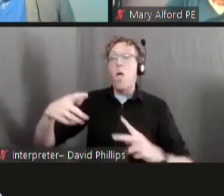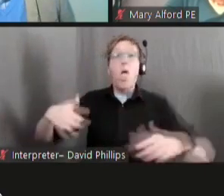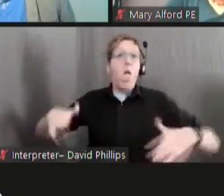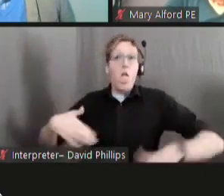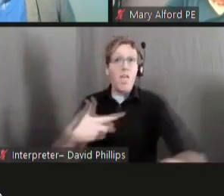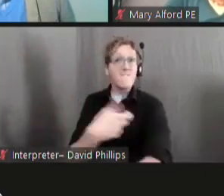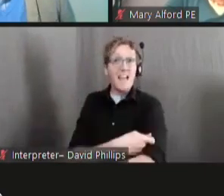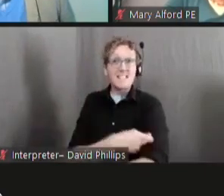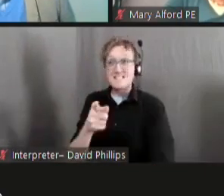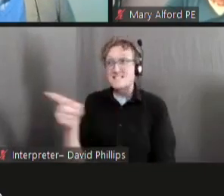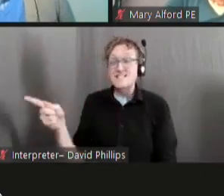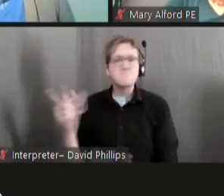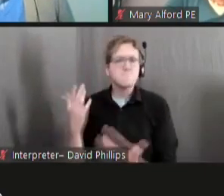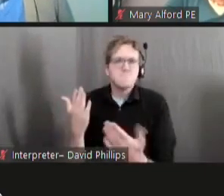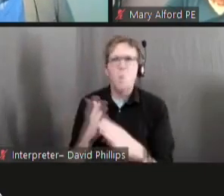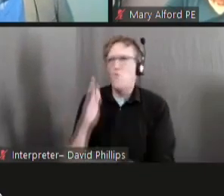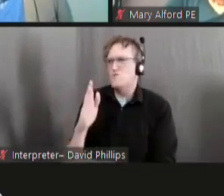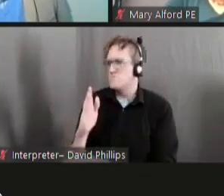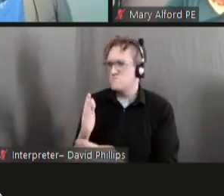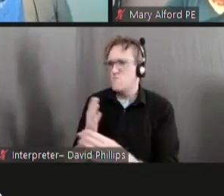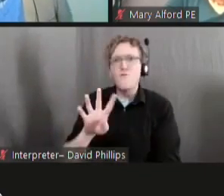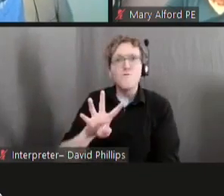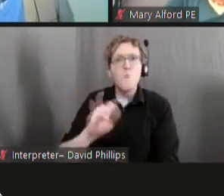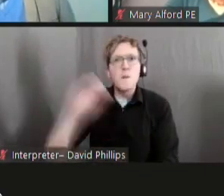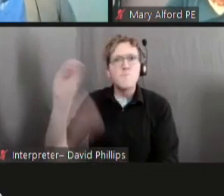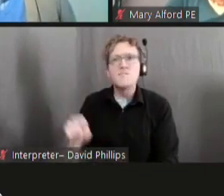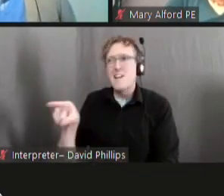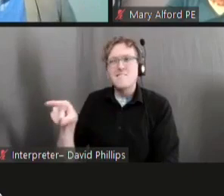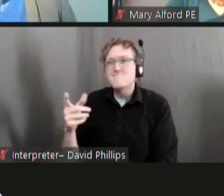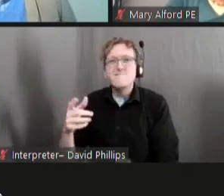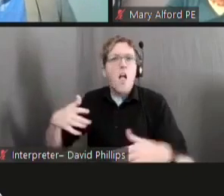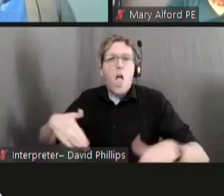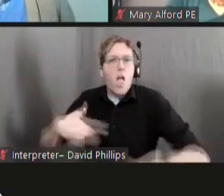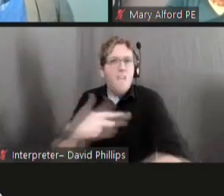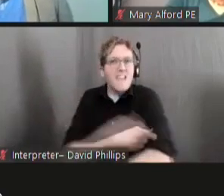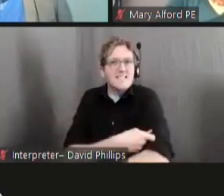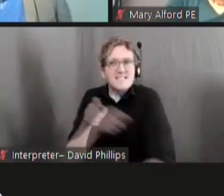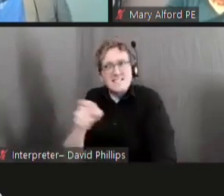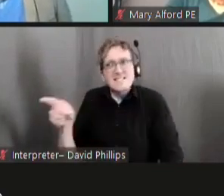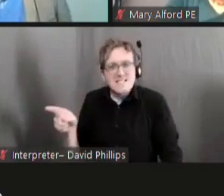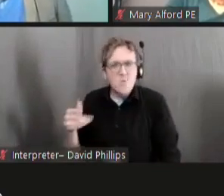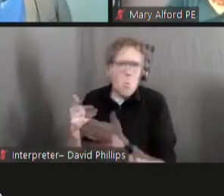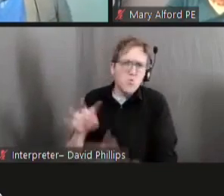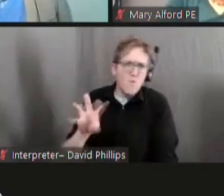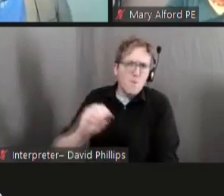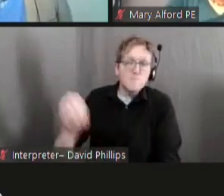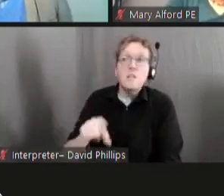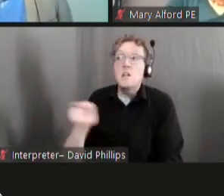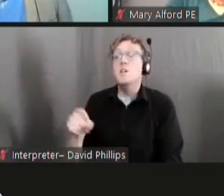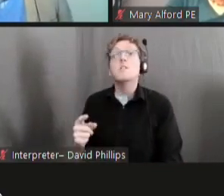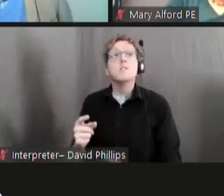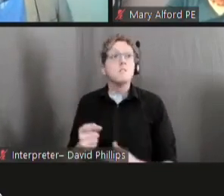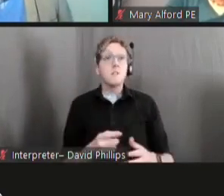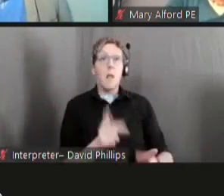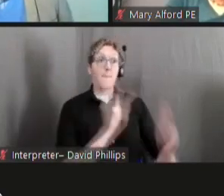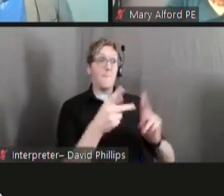unvaccinated, over close to 40% have not been vaccinated in Alachua County. The rest of the population that